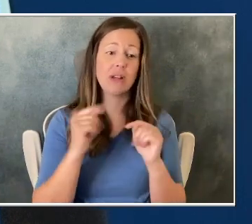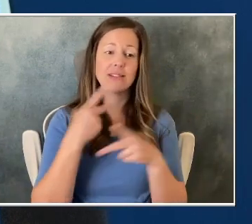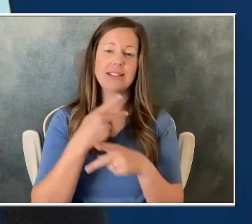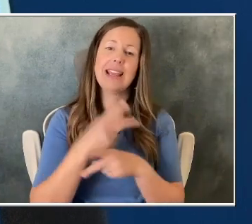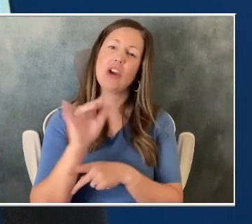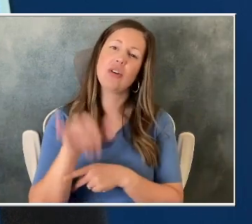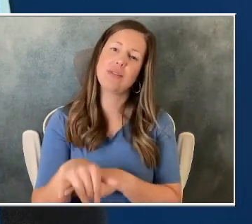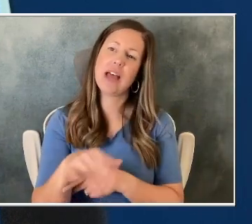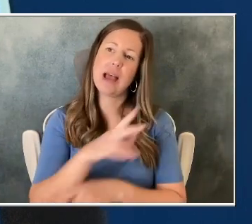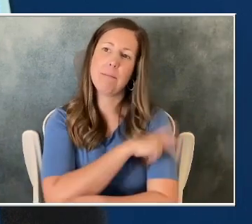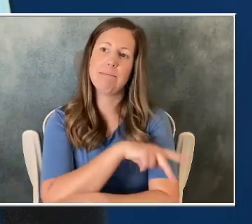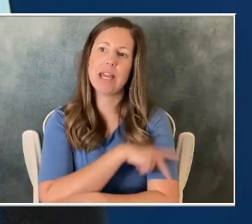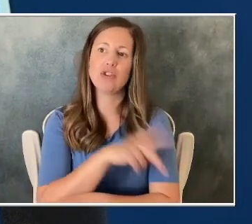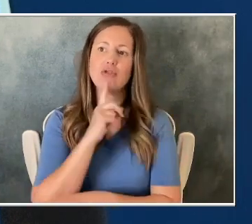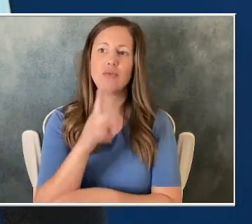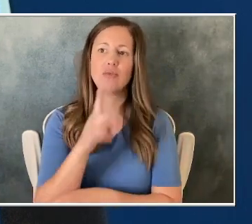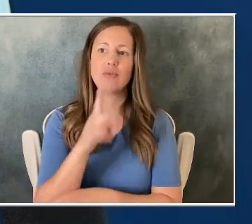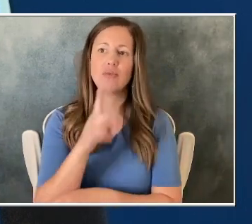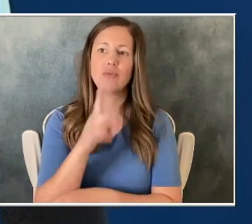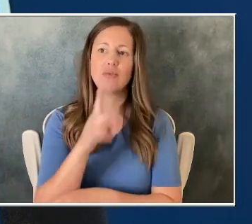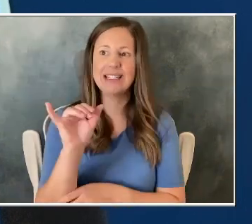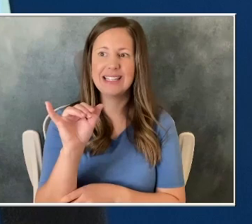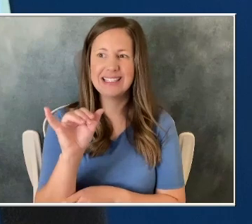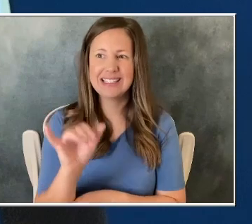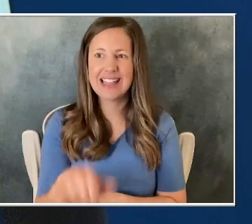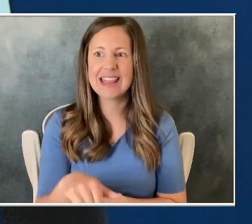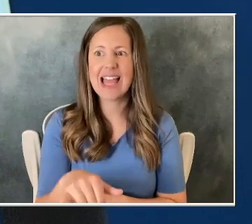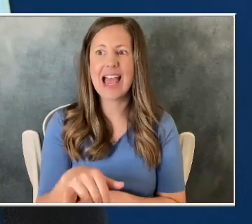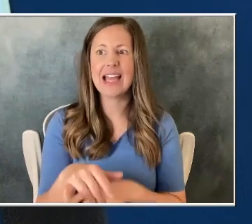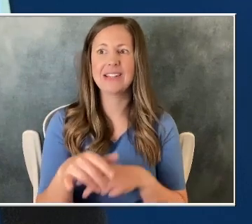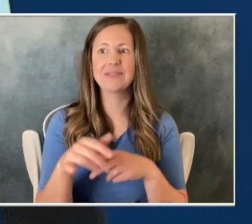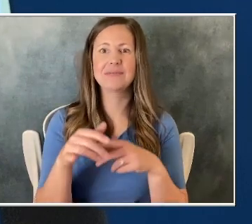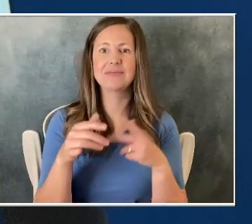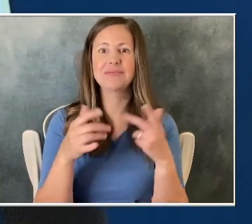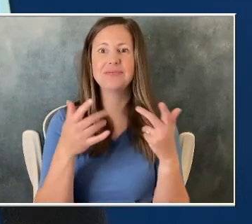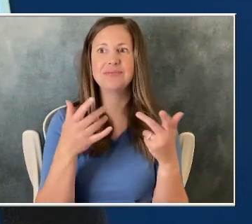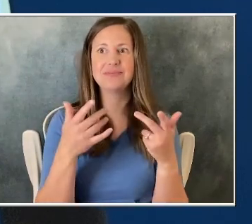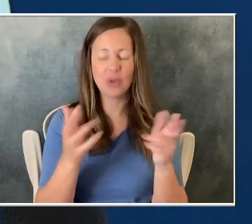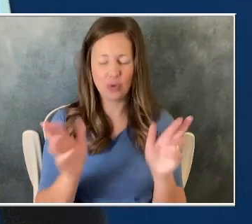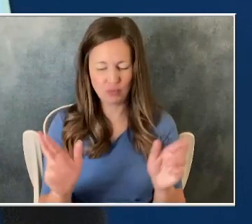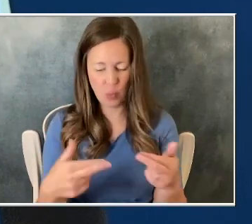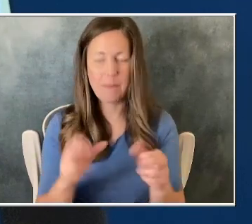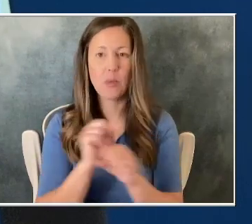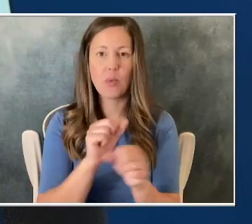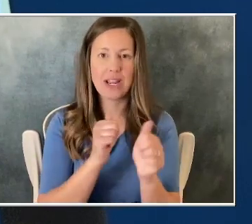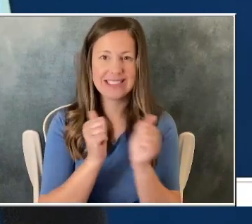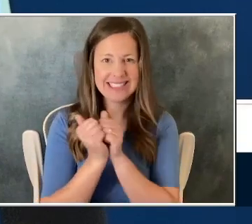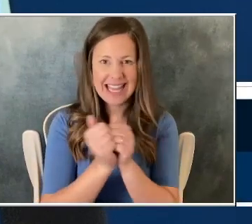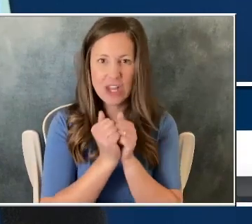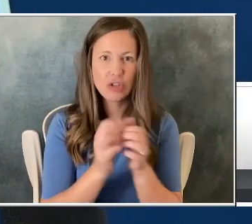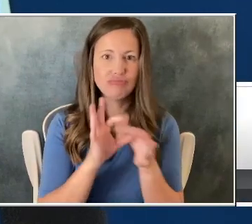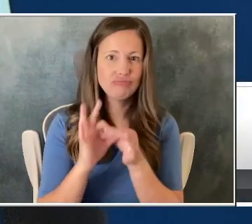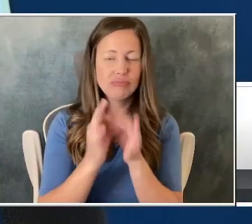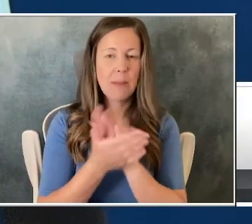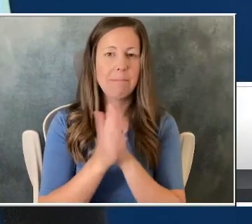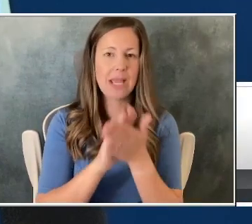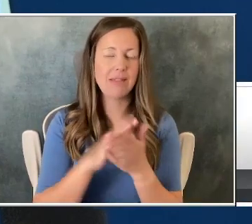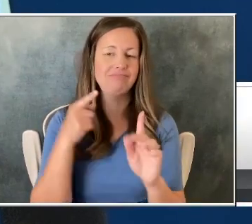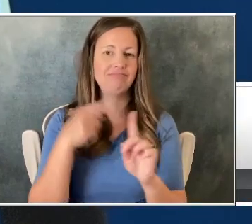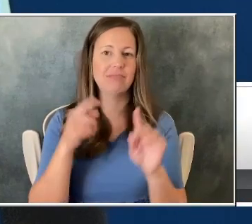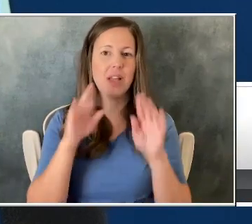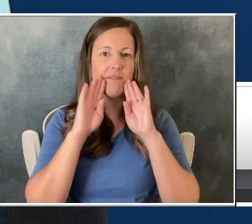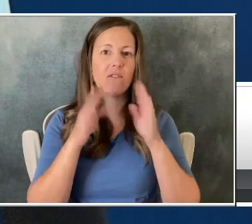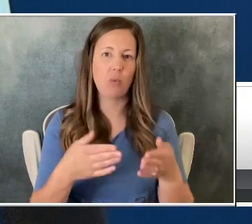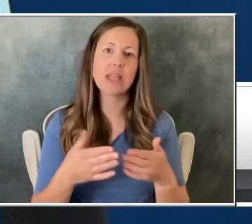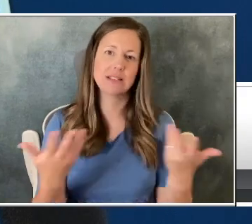that room where you meet and you work together becomes the focus. And that work, I do believe it